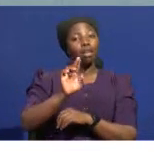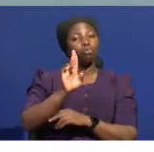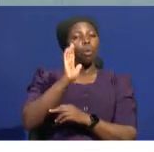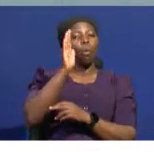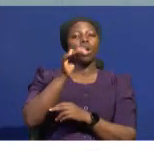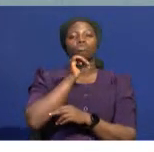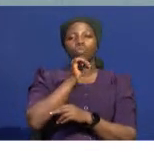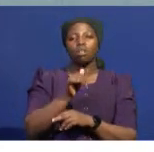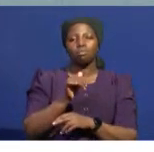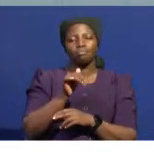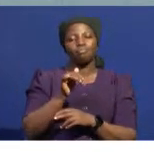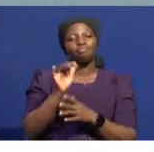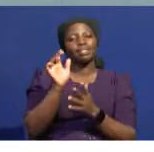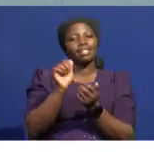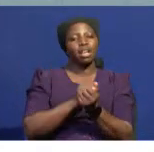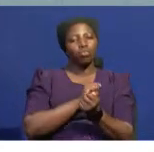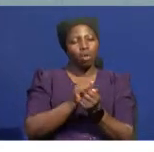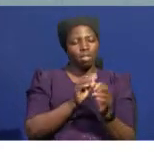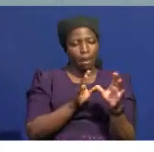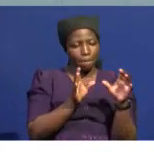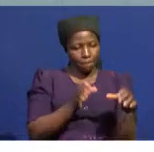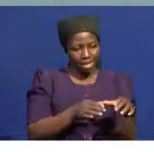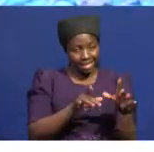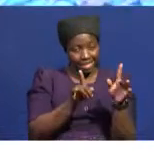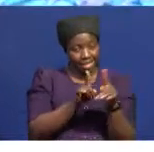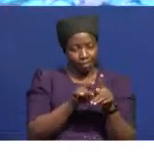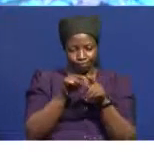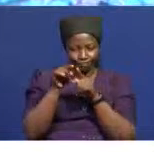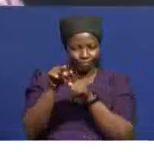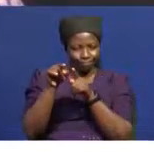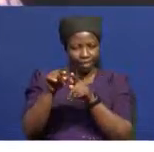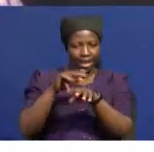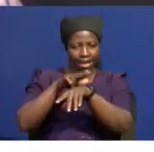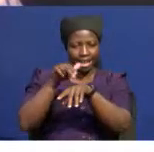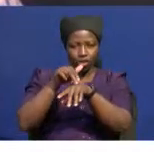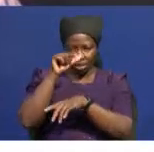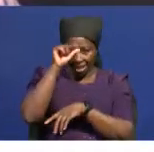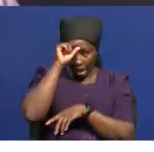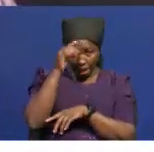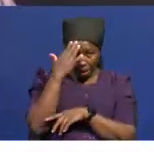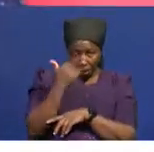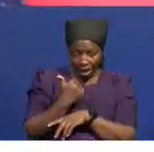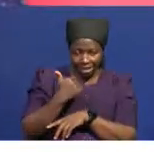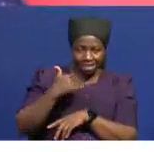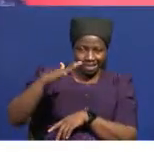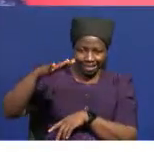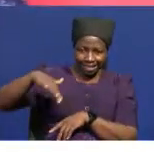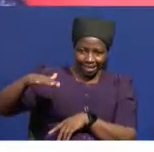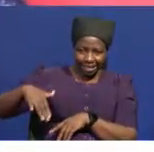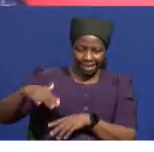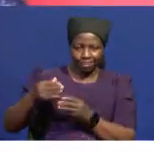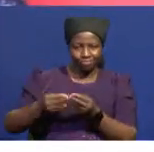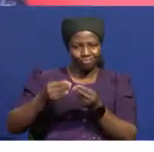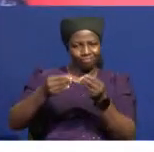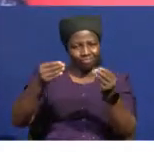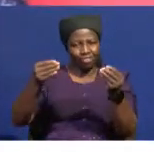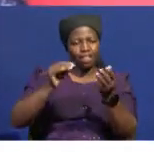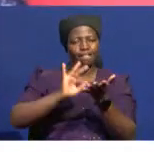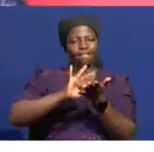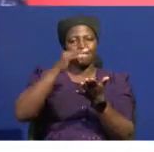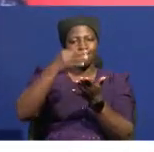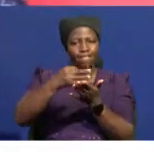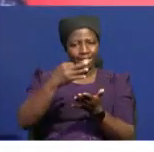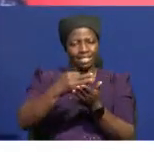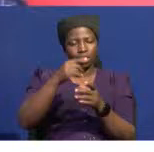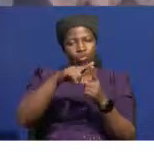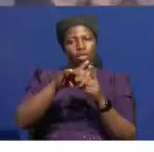disrupt the party. They also faulted the national government for delayed disbursement of county funds. Their sentiments were echoed